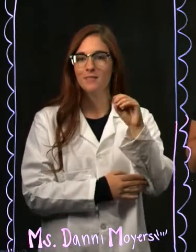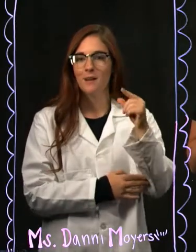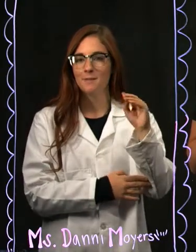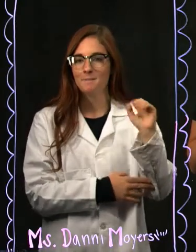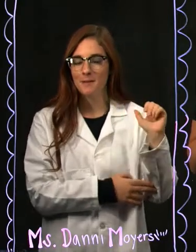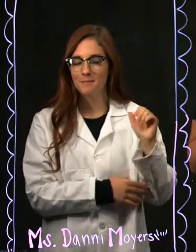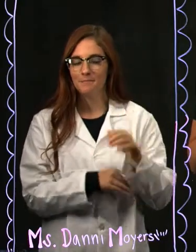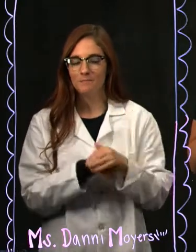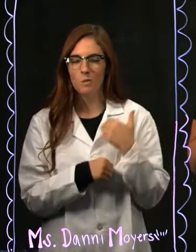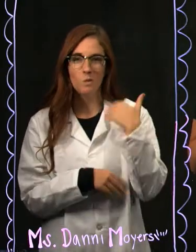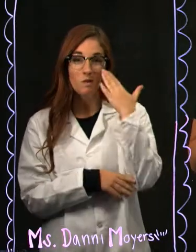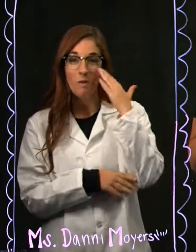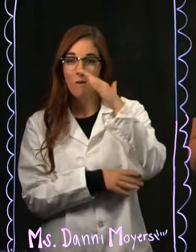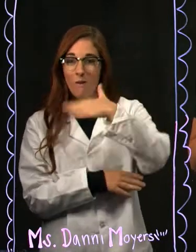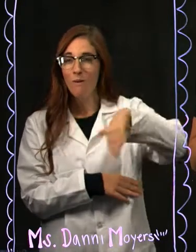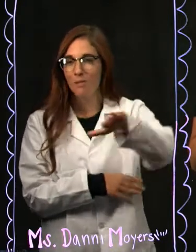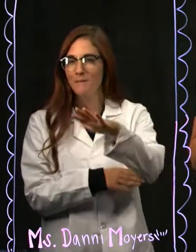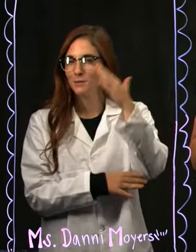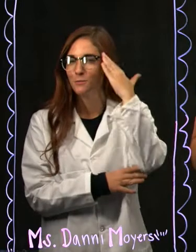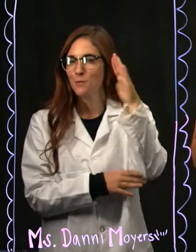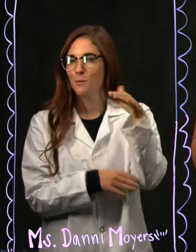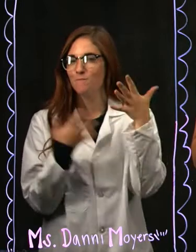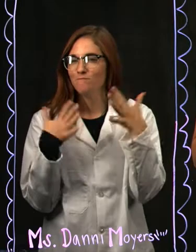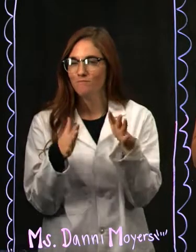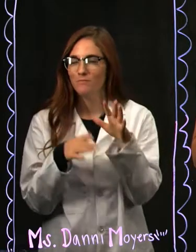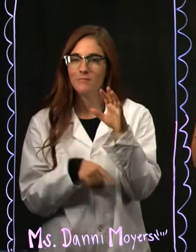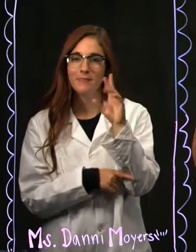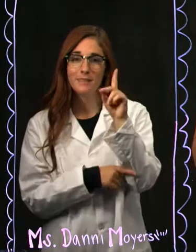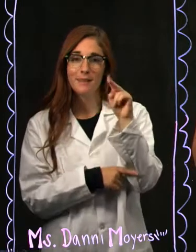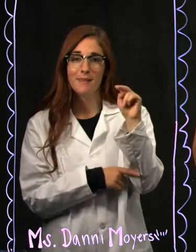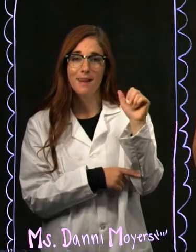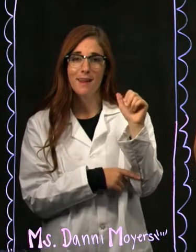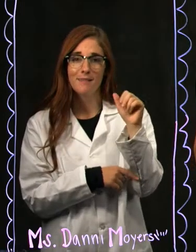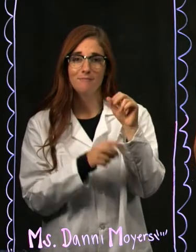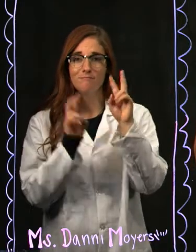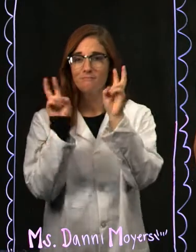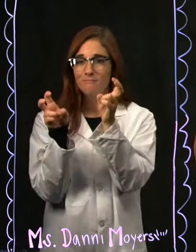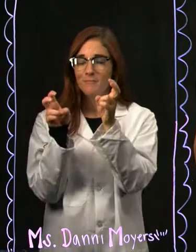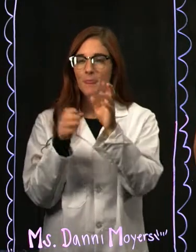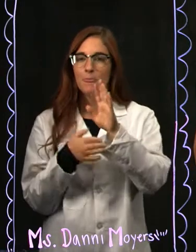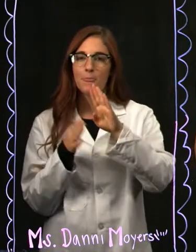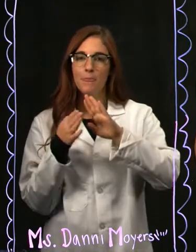DNA is the blueprint of the